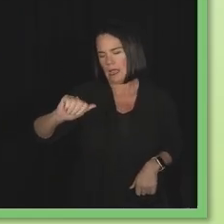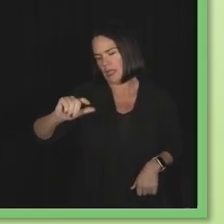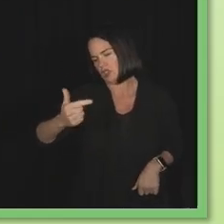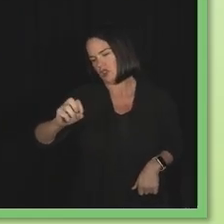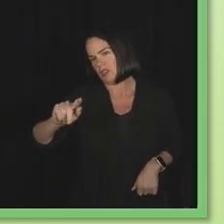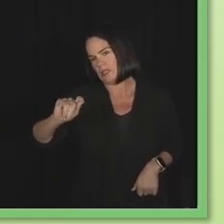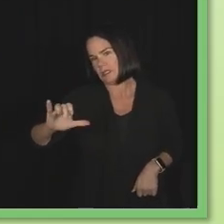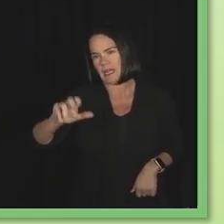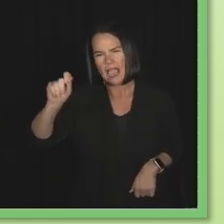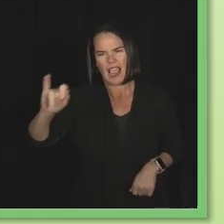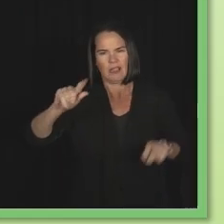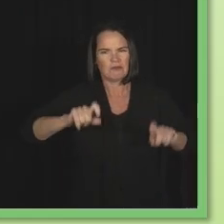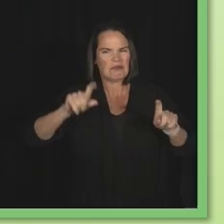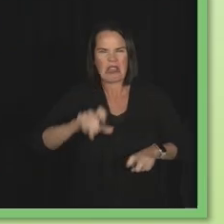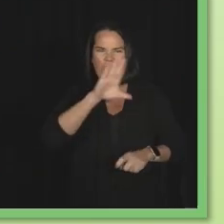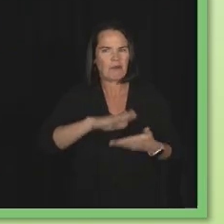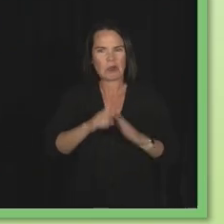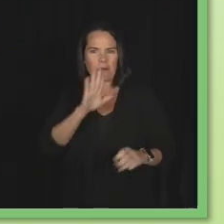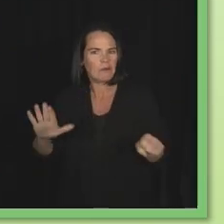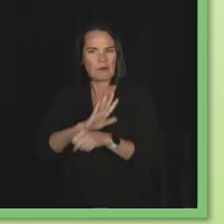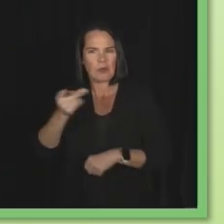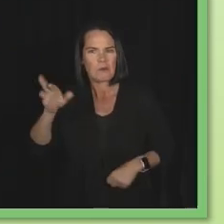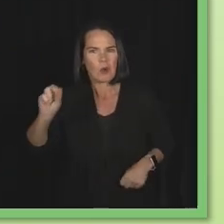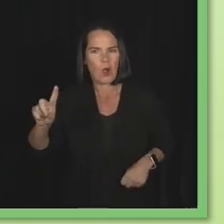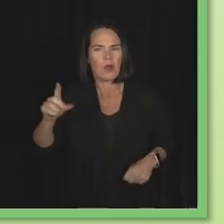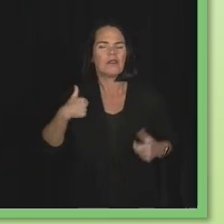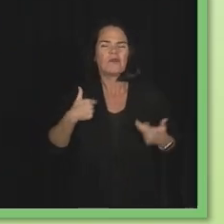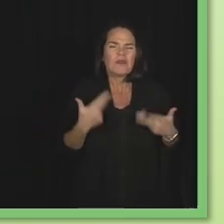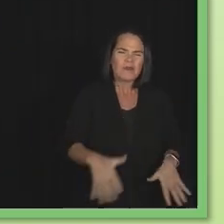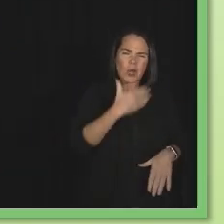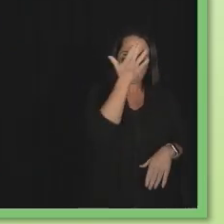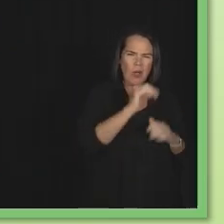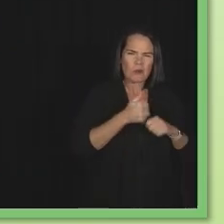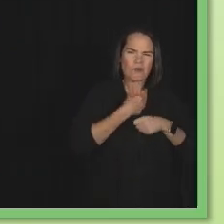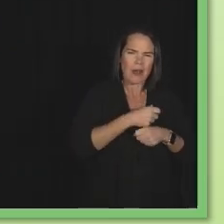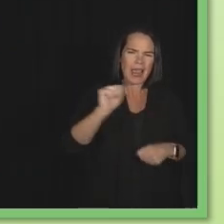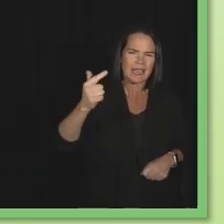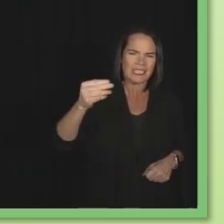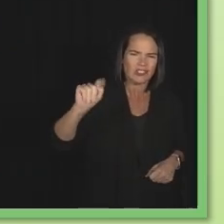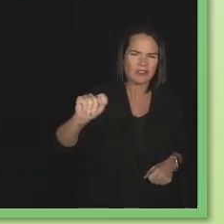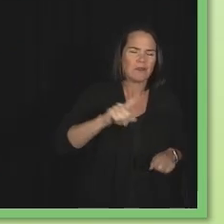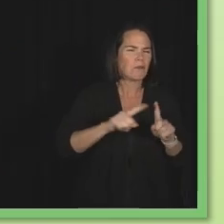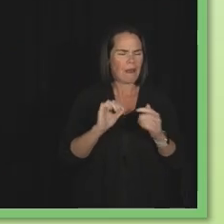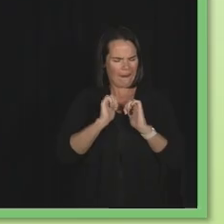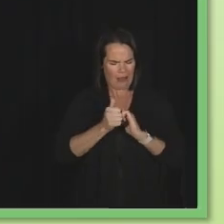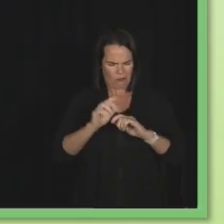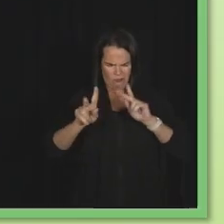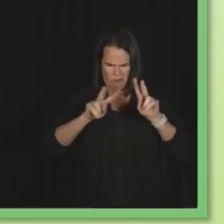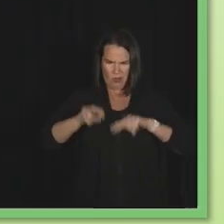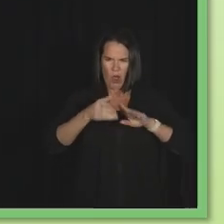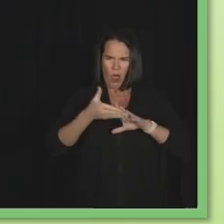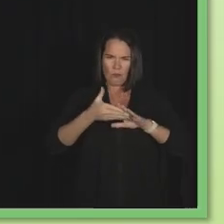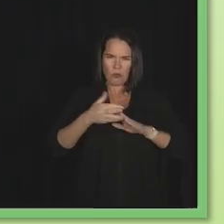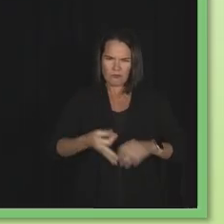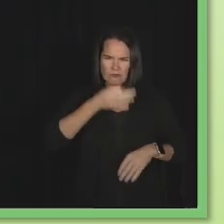production. Now, AI teams know how to write agents. That's not the problem. The problem is they lack the operational expertise around